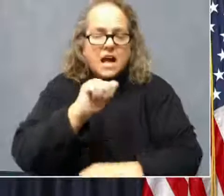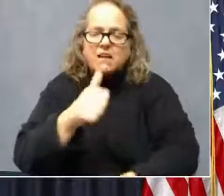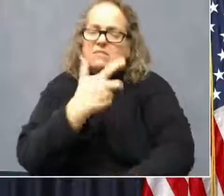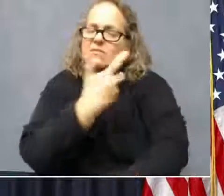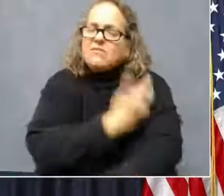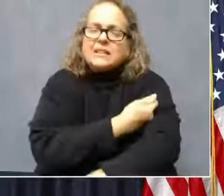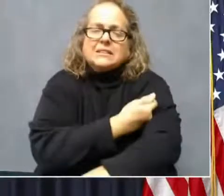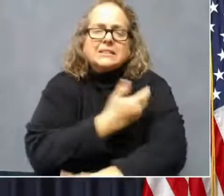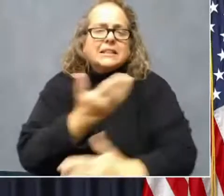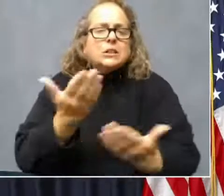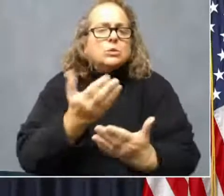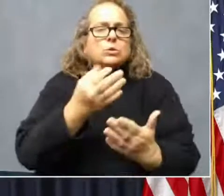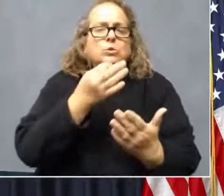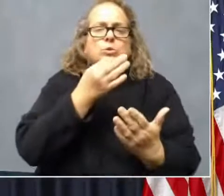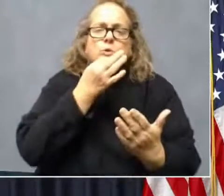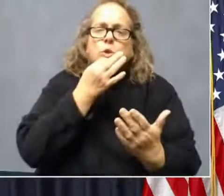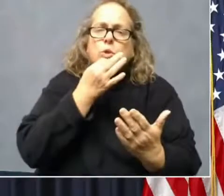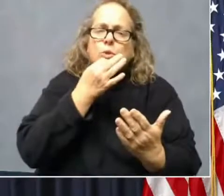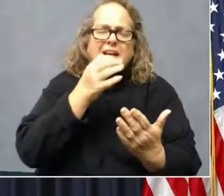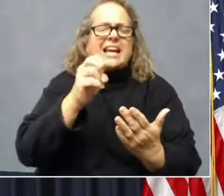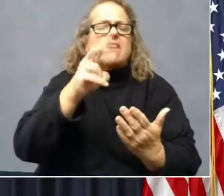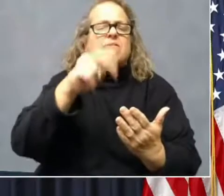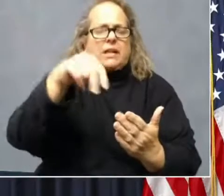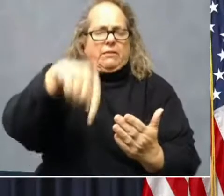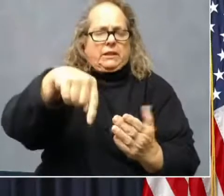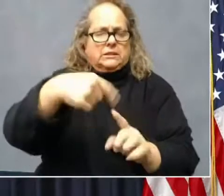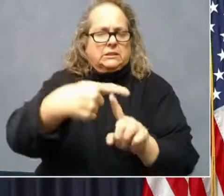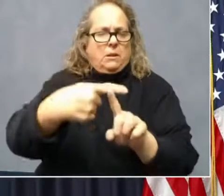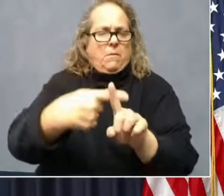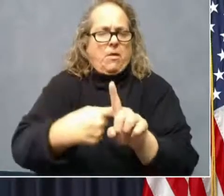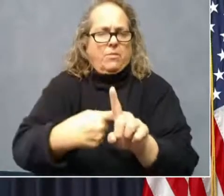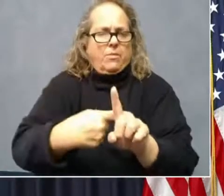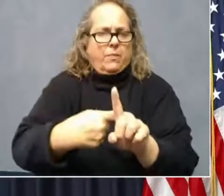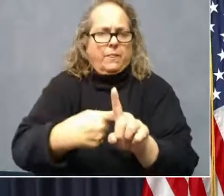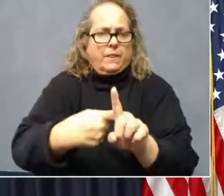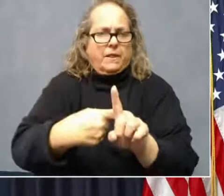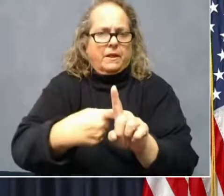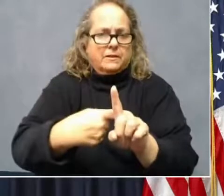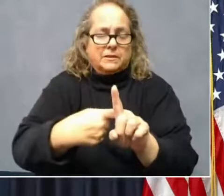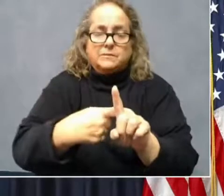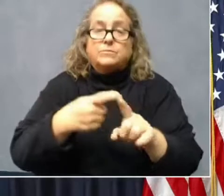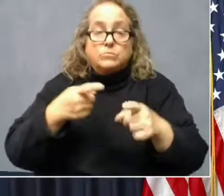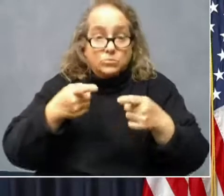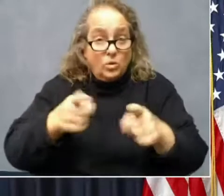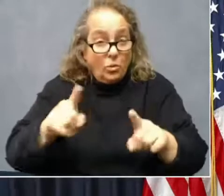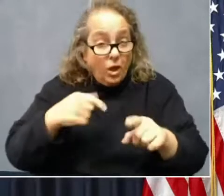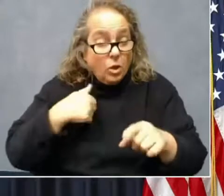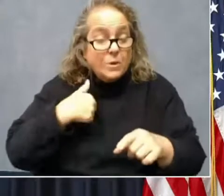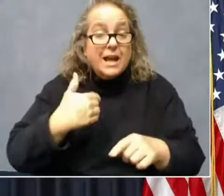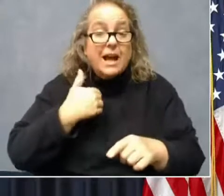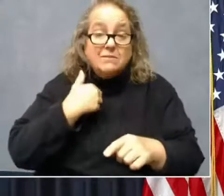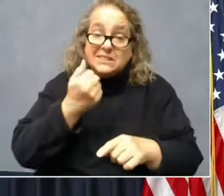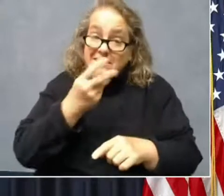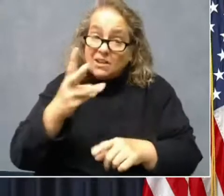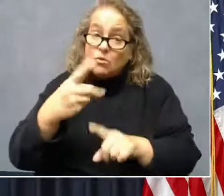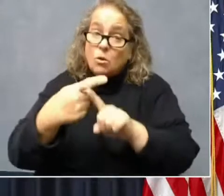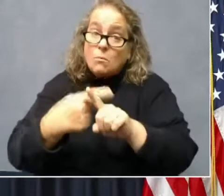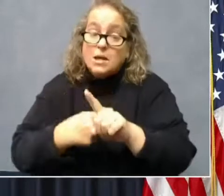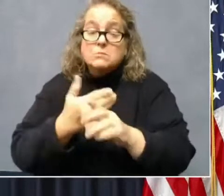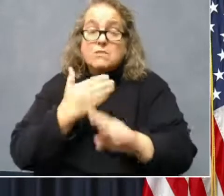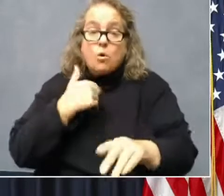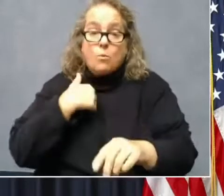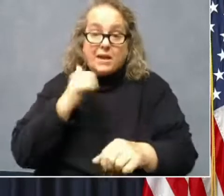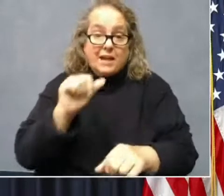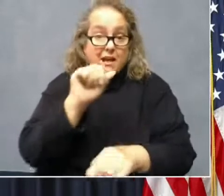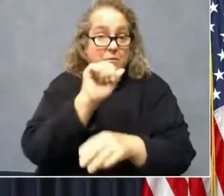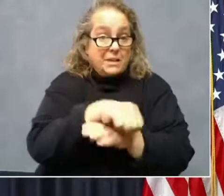start getting even this month. And while we still have months until we defeat this virus, we know